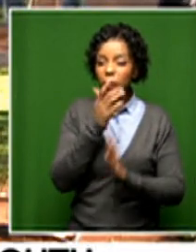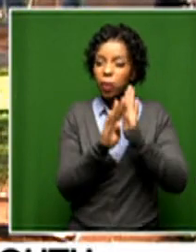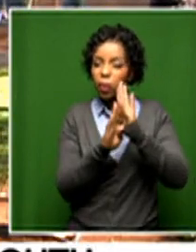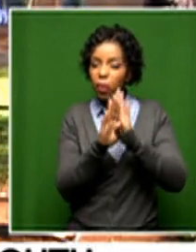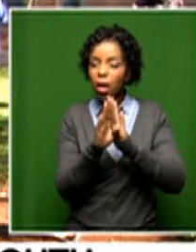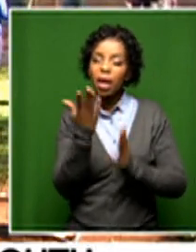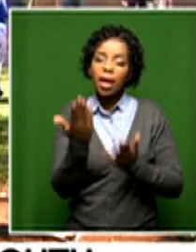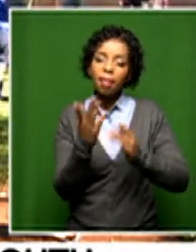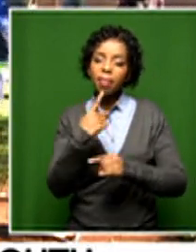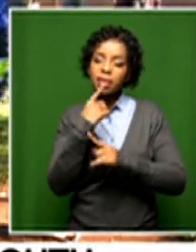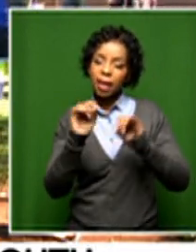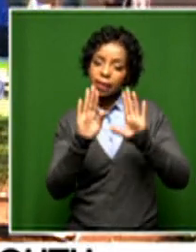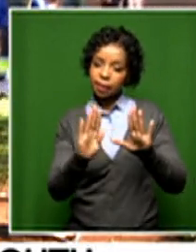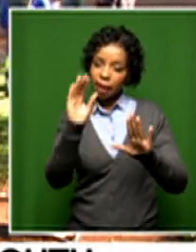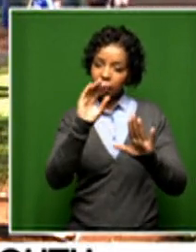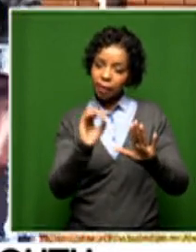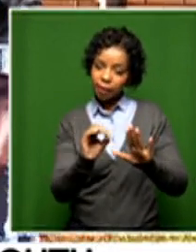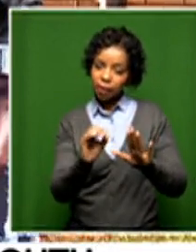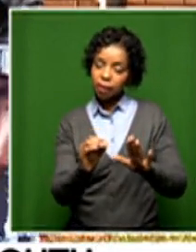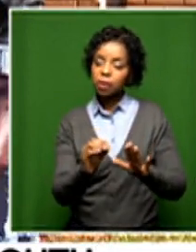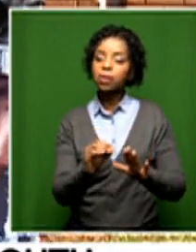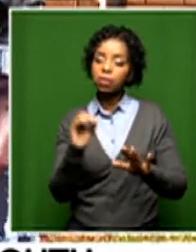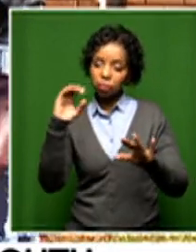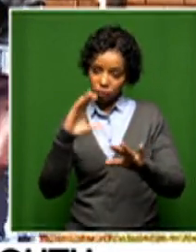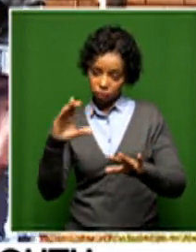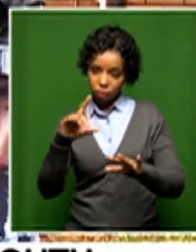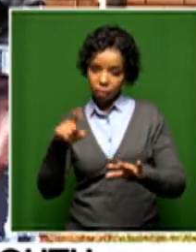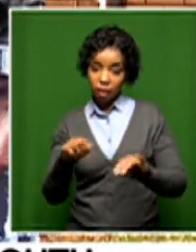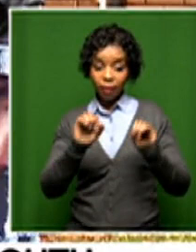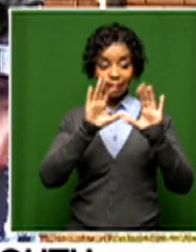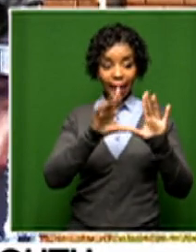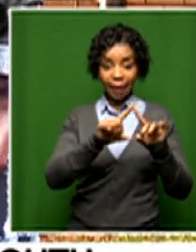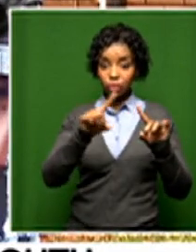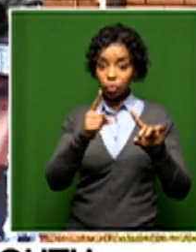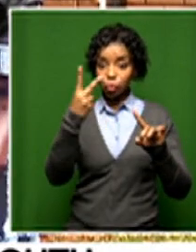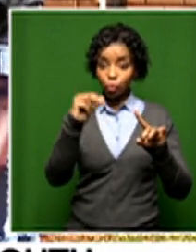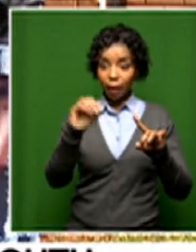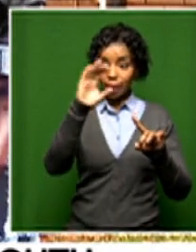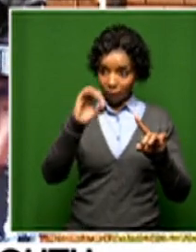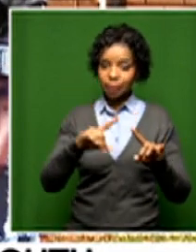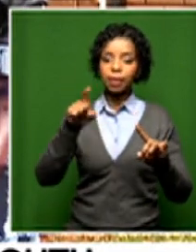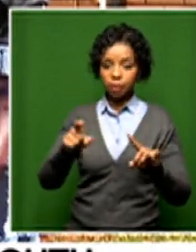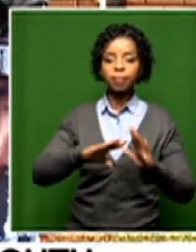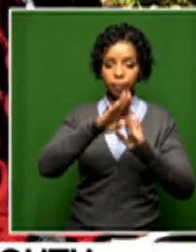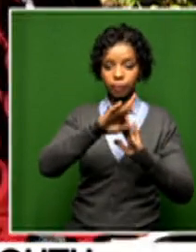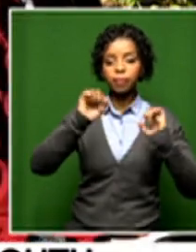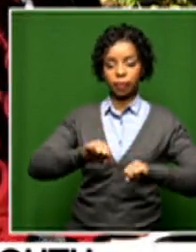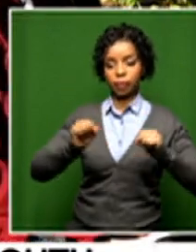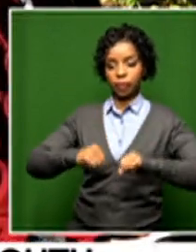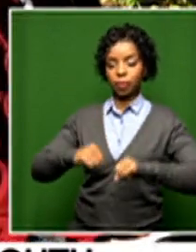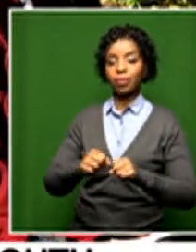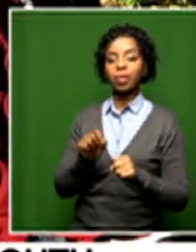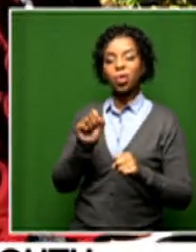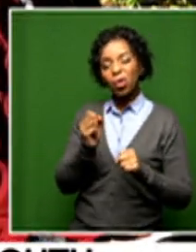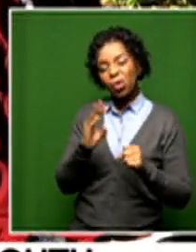10%, we then have to watch. If it's already 10 to 20%, it means we're now starting to have an increase. So that surveillance is in place now. We're